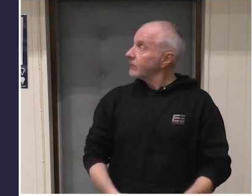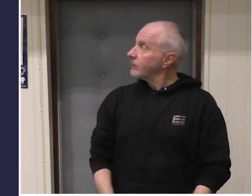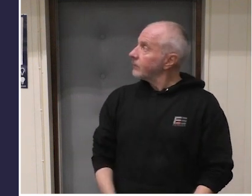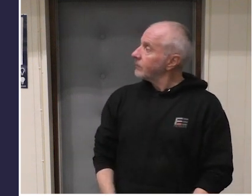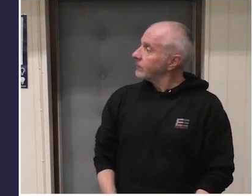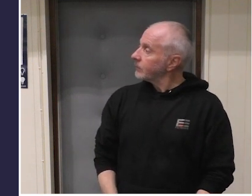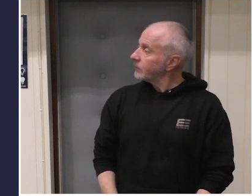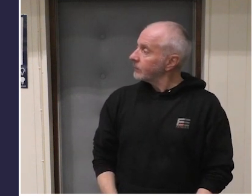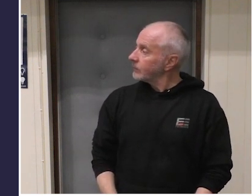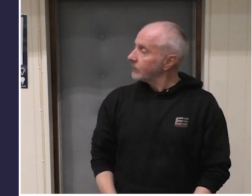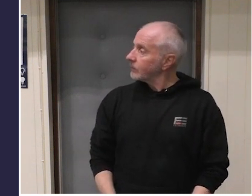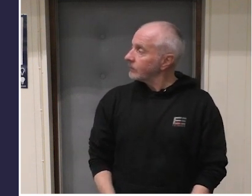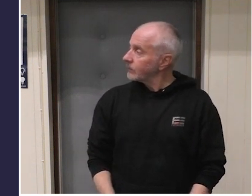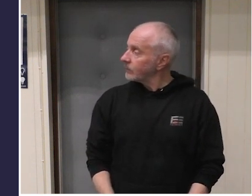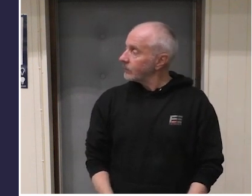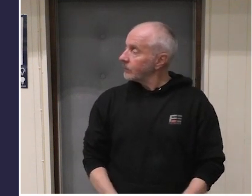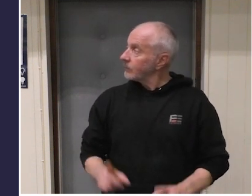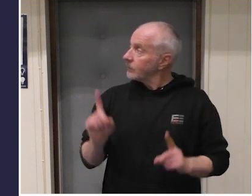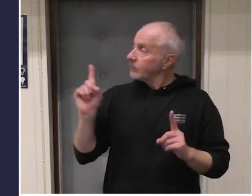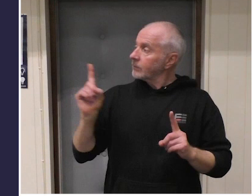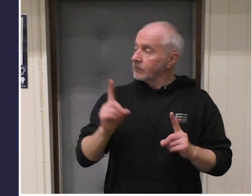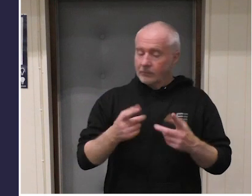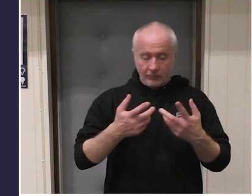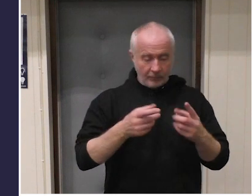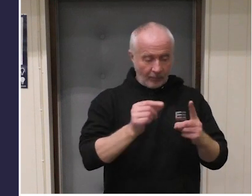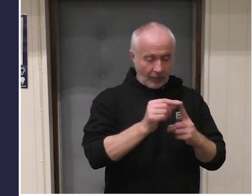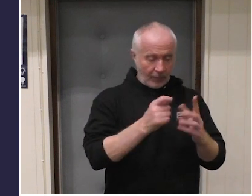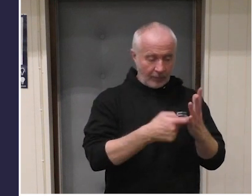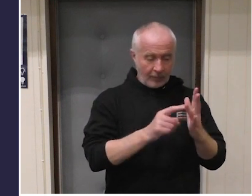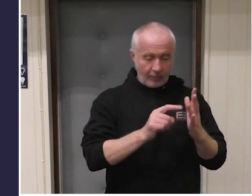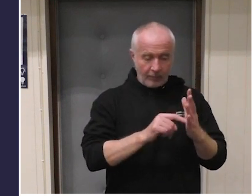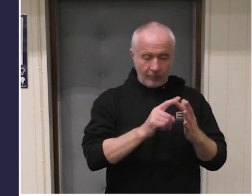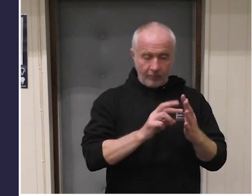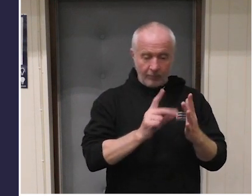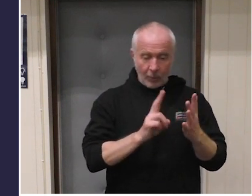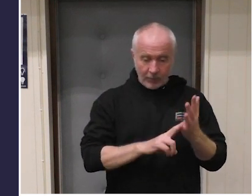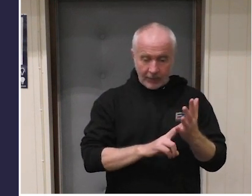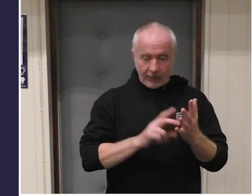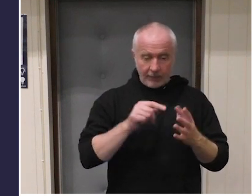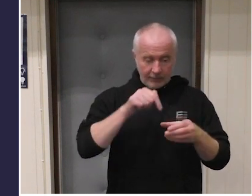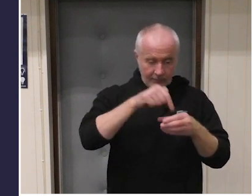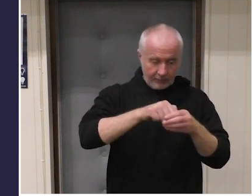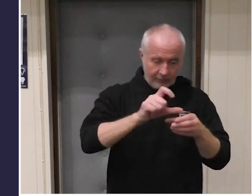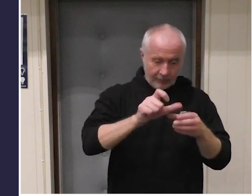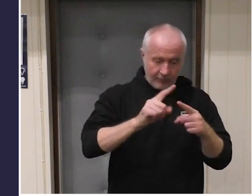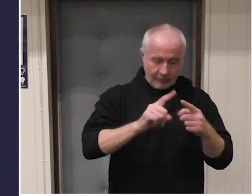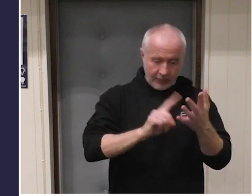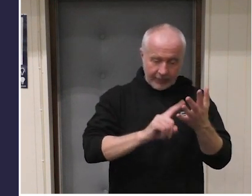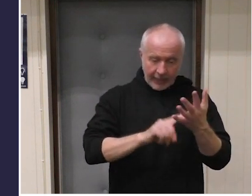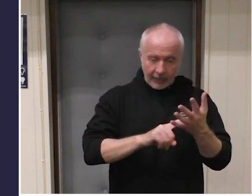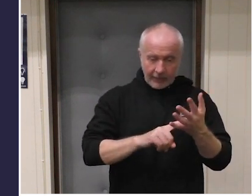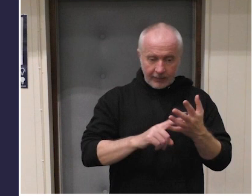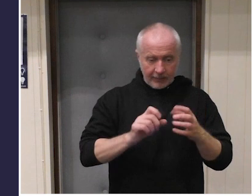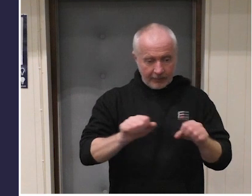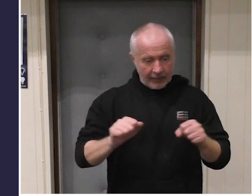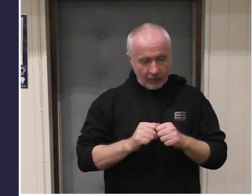Right, so I've talked about statistical mechanics of a protein in a cell, in our bodies. Now what about